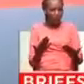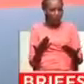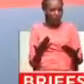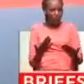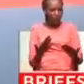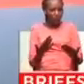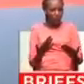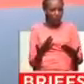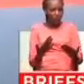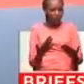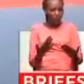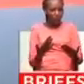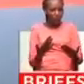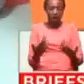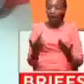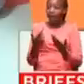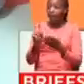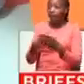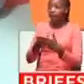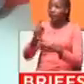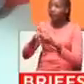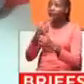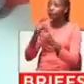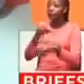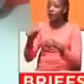I came that close. And when you talk about the